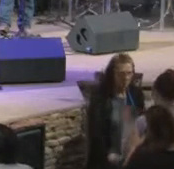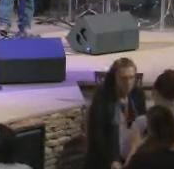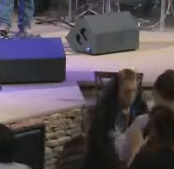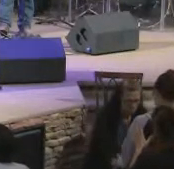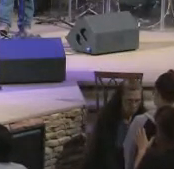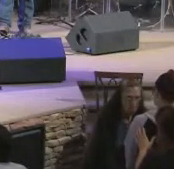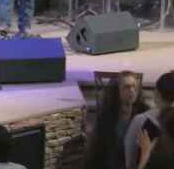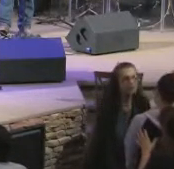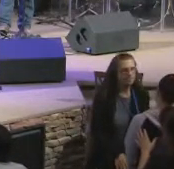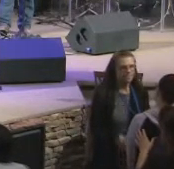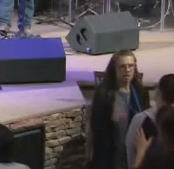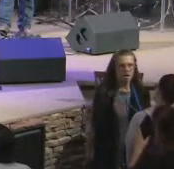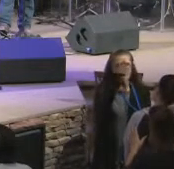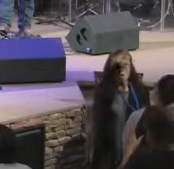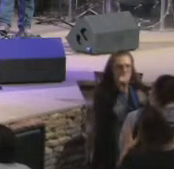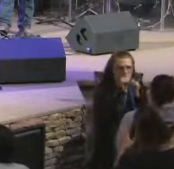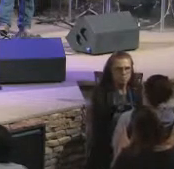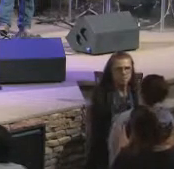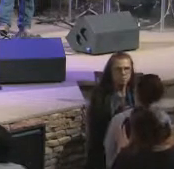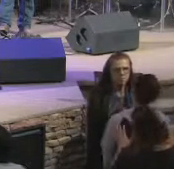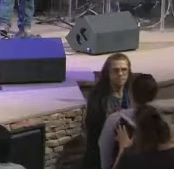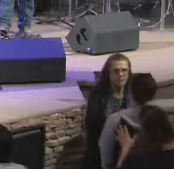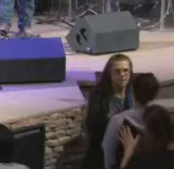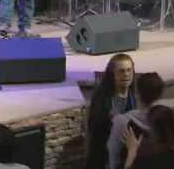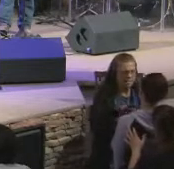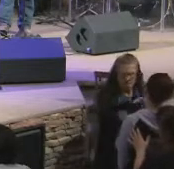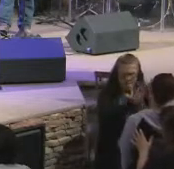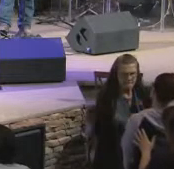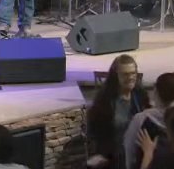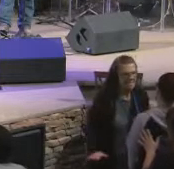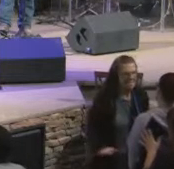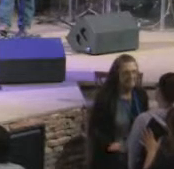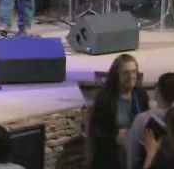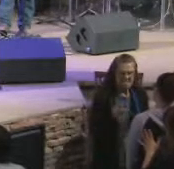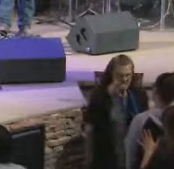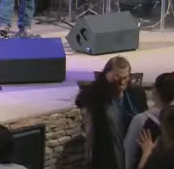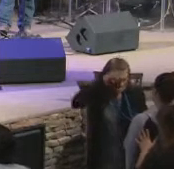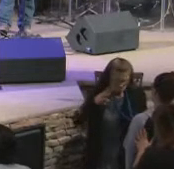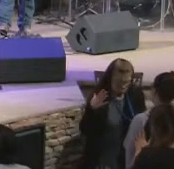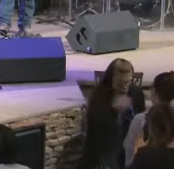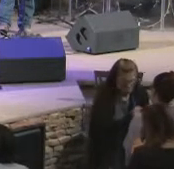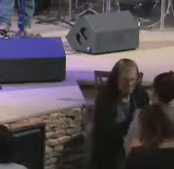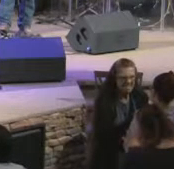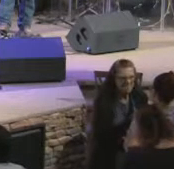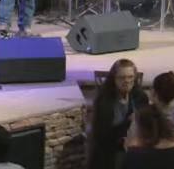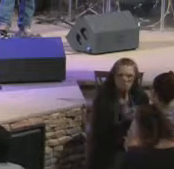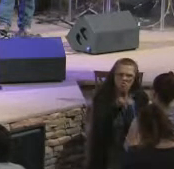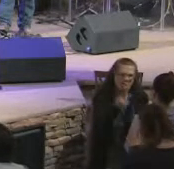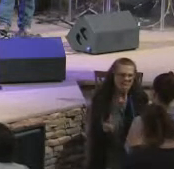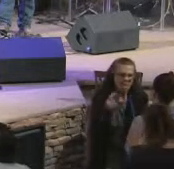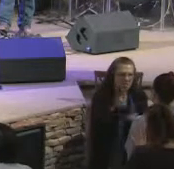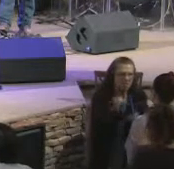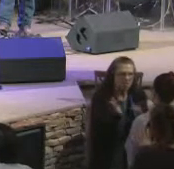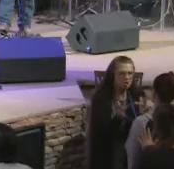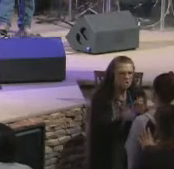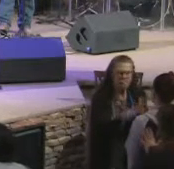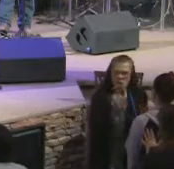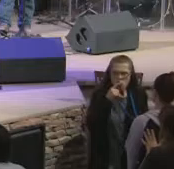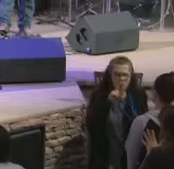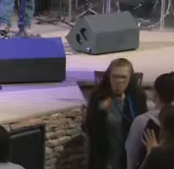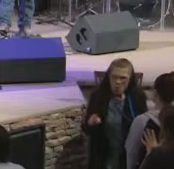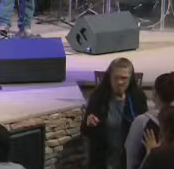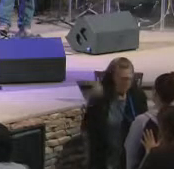woman, that, Lord God, you would bless them. And God, let there be peace. Satan, we bind you right now in the name of Jesus. You have no